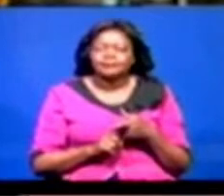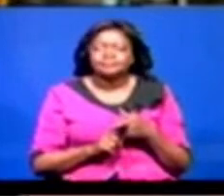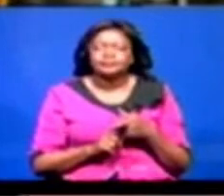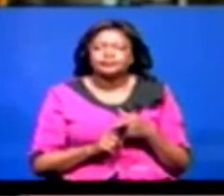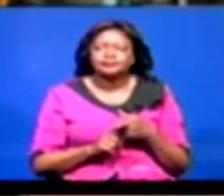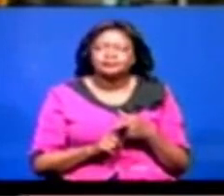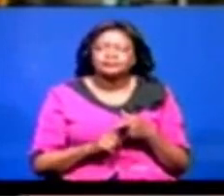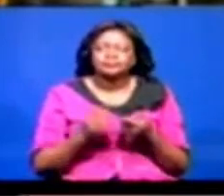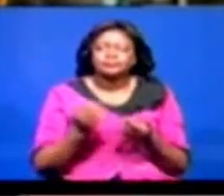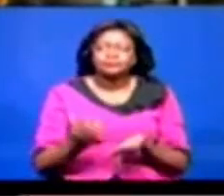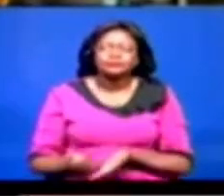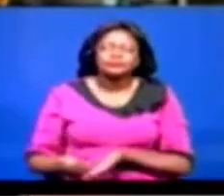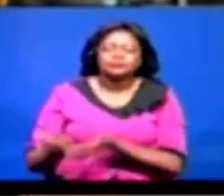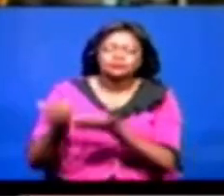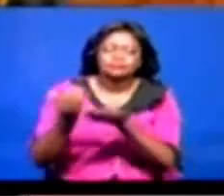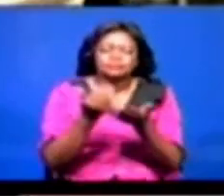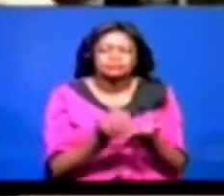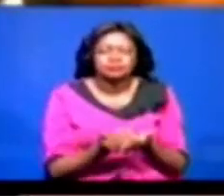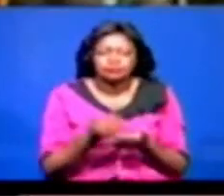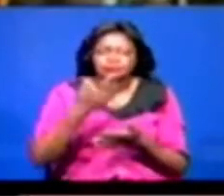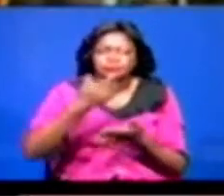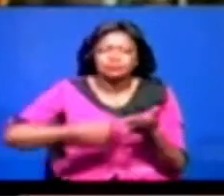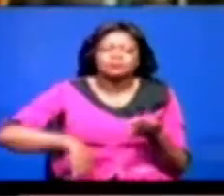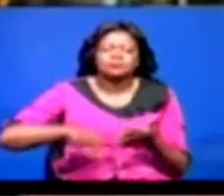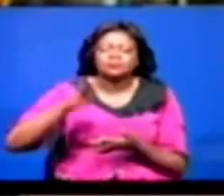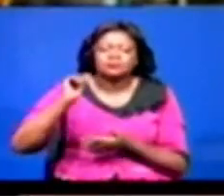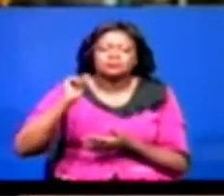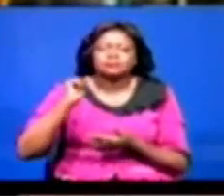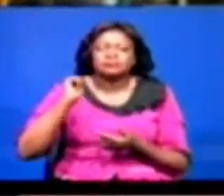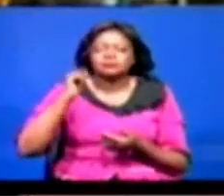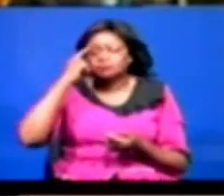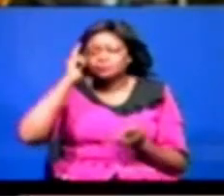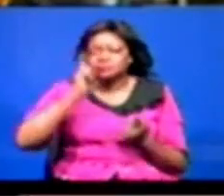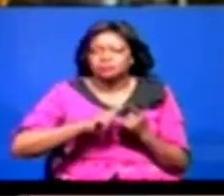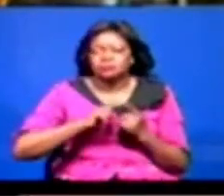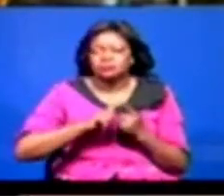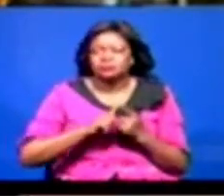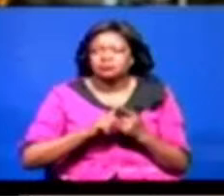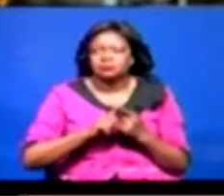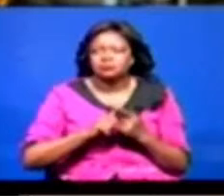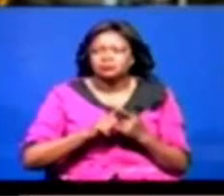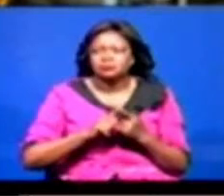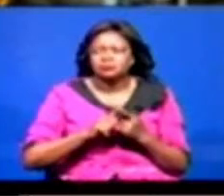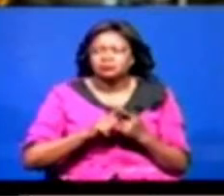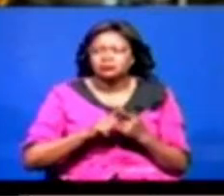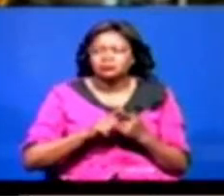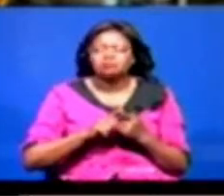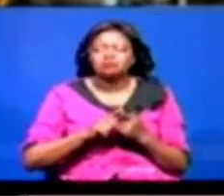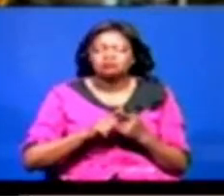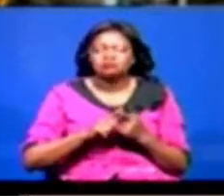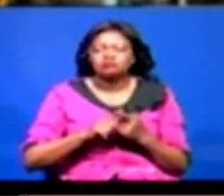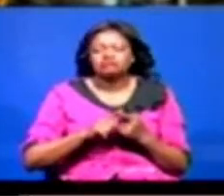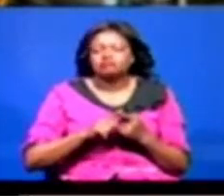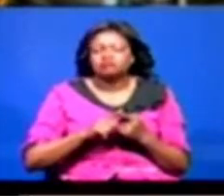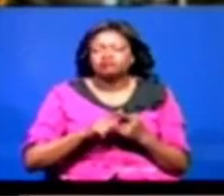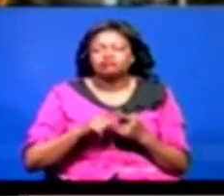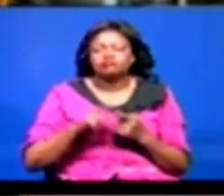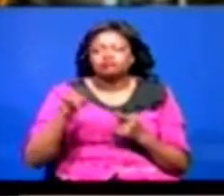collects all the, takes the Form 34A for purposes of the collation to the Constituency Tallying